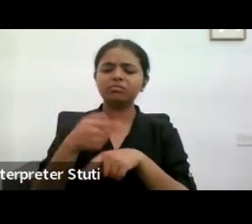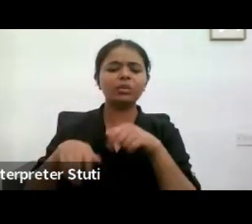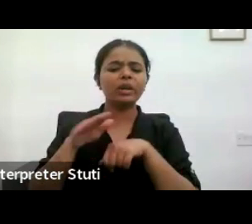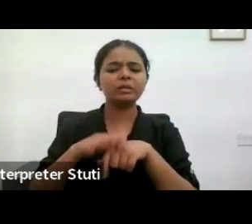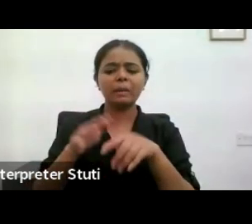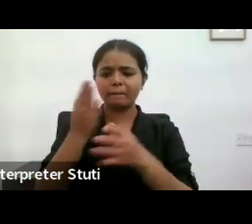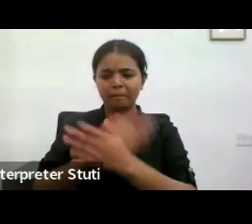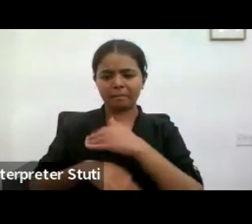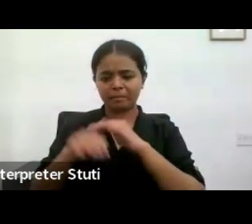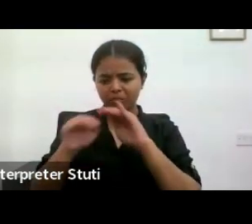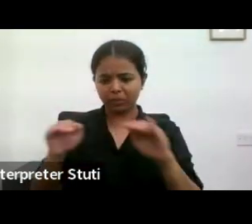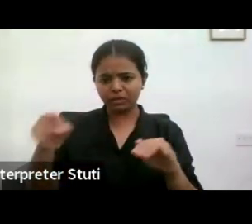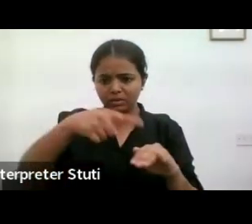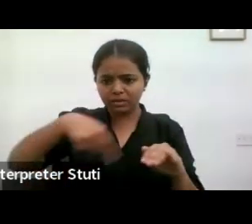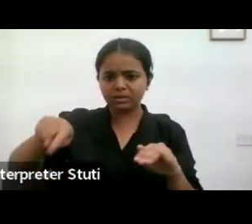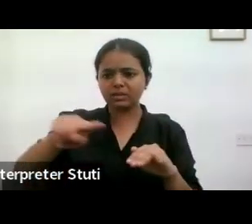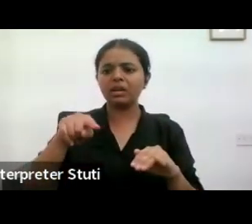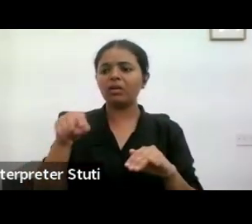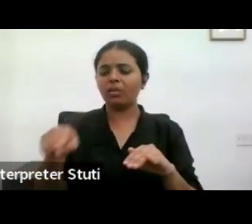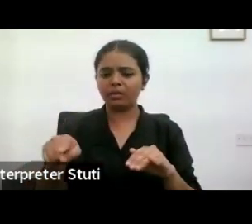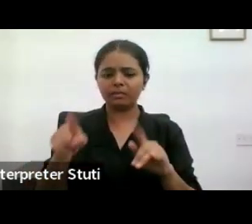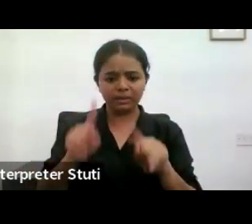have equitable experiences,